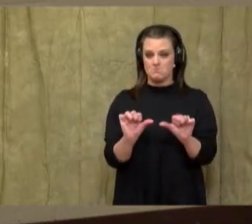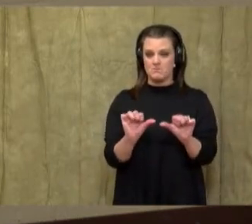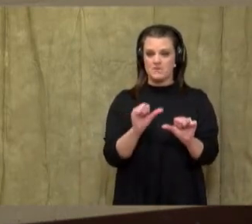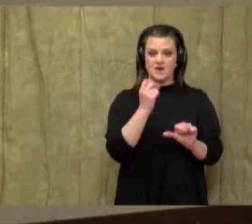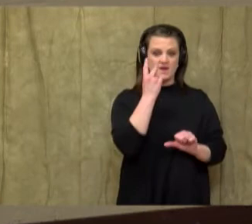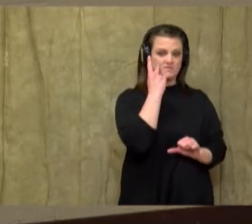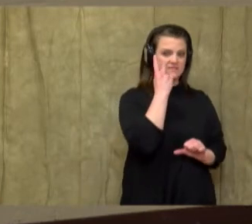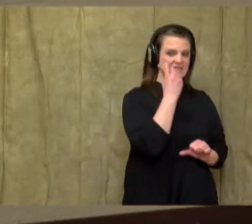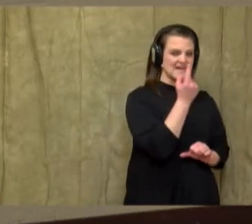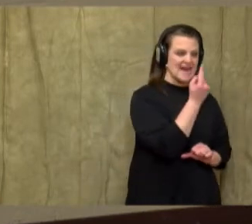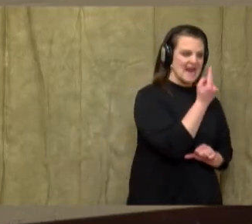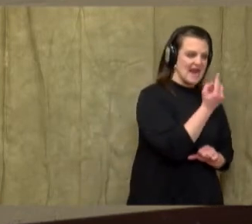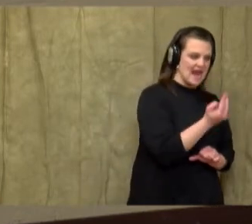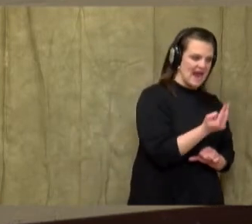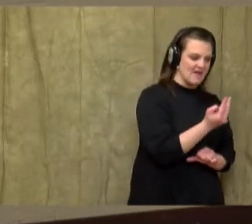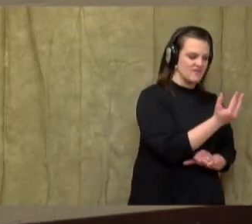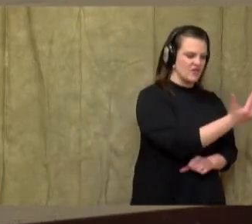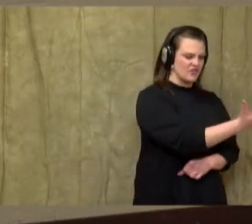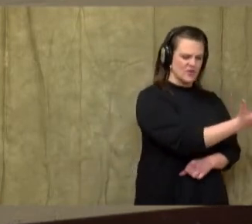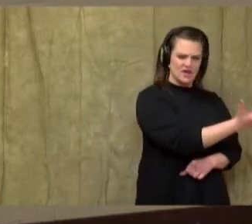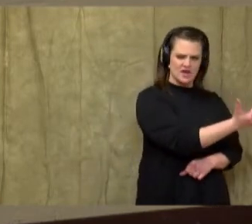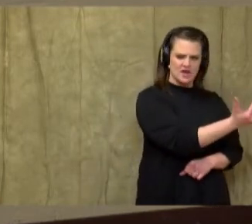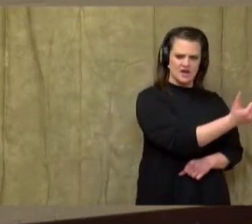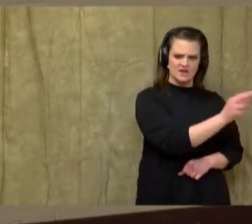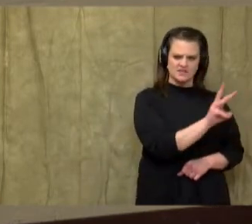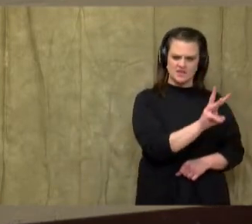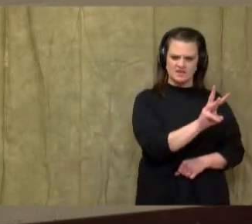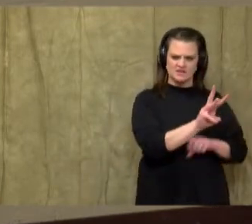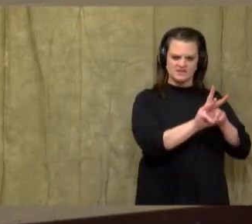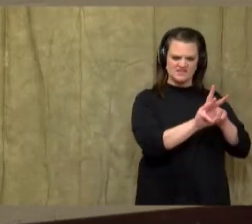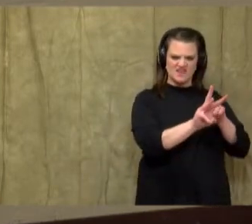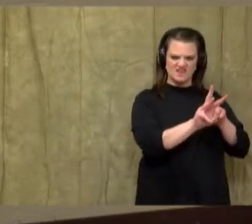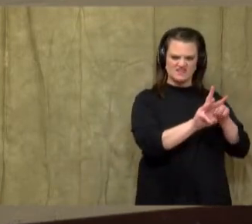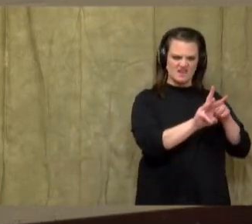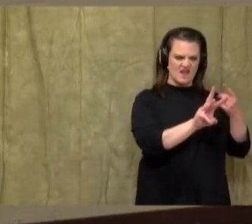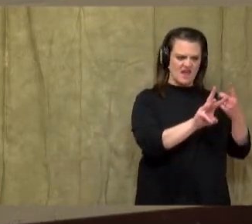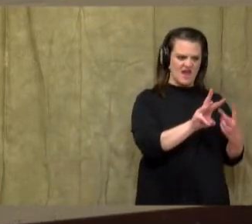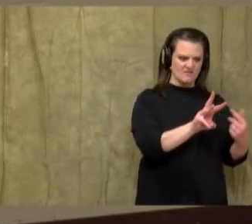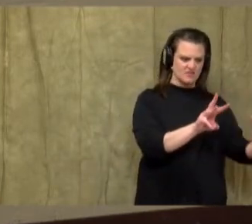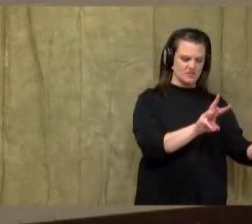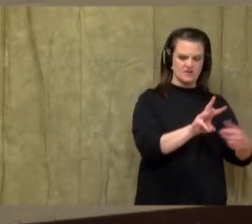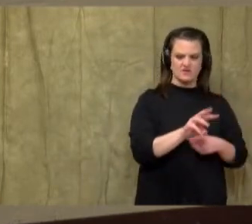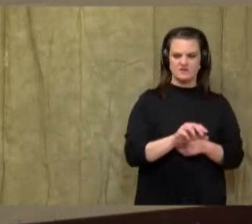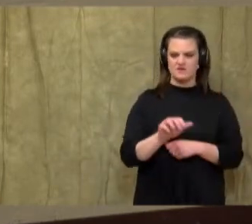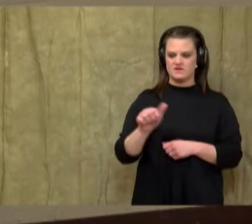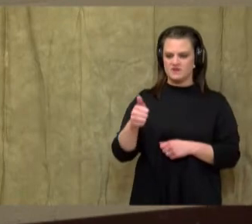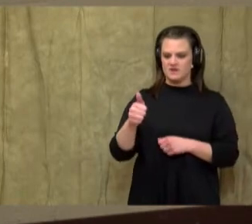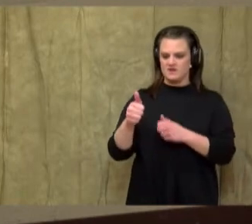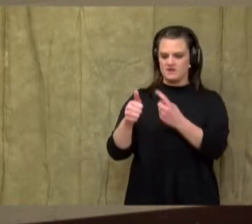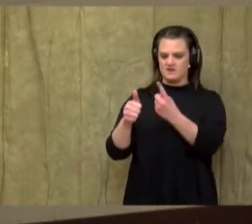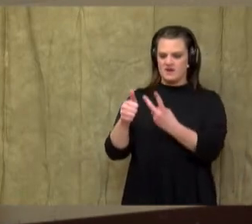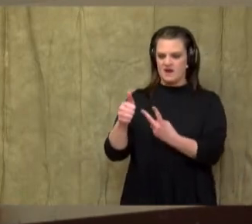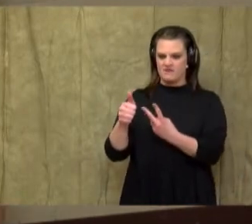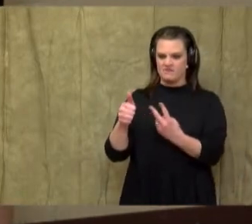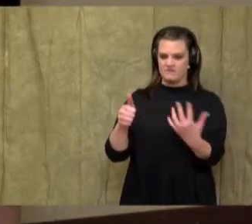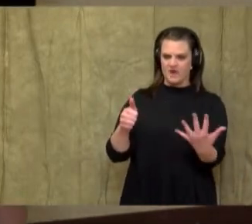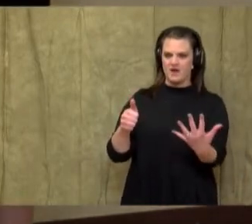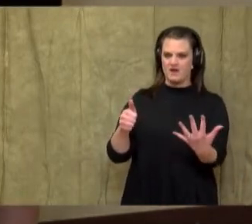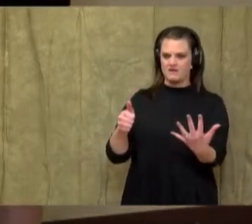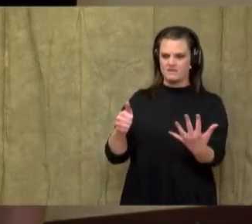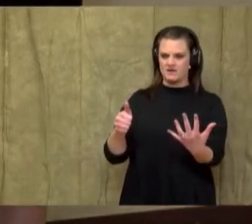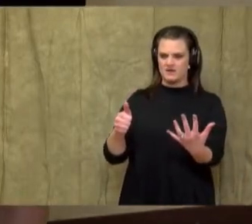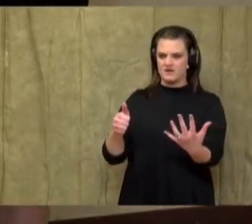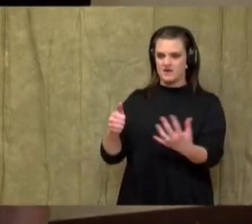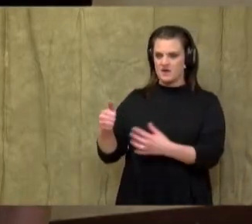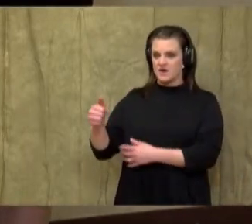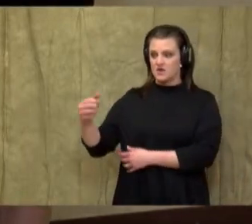seeing halves. 3 is half of 6, 5 is half of 10. So what would be